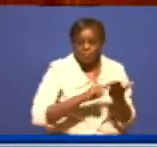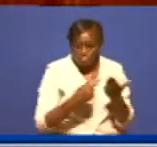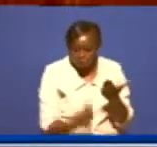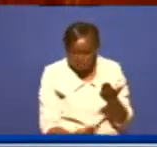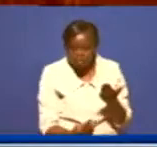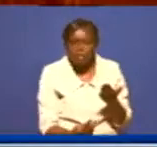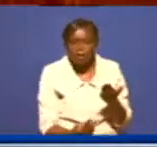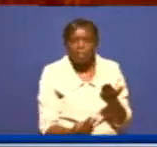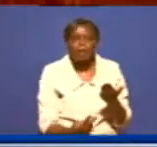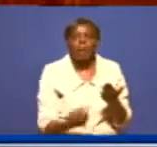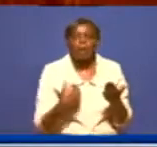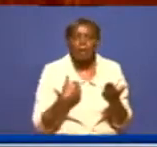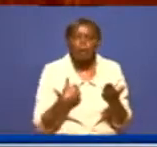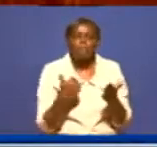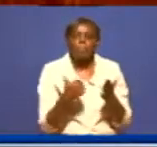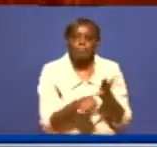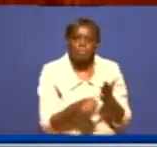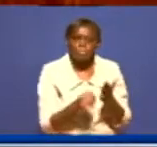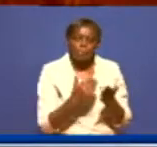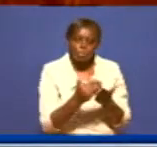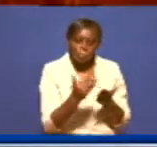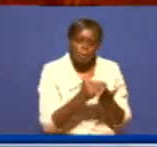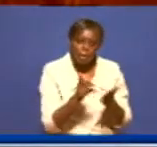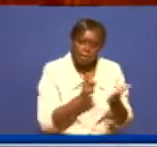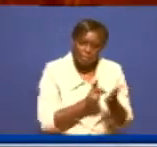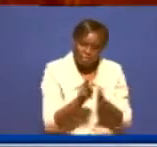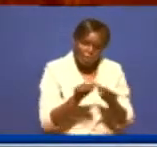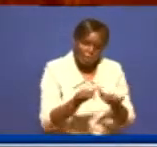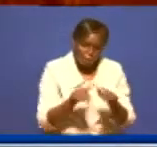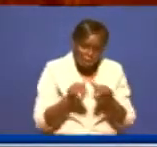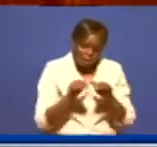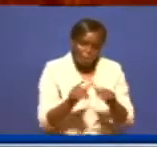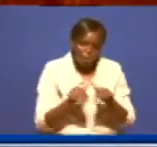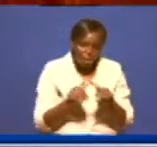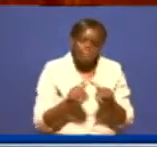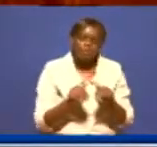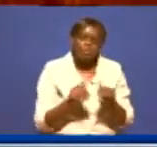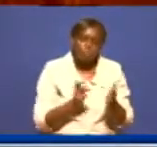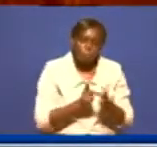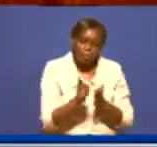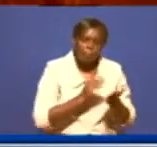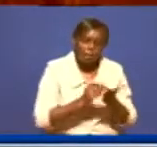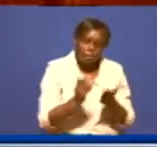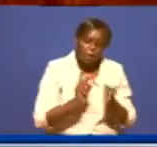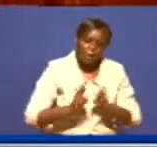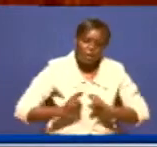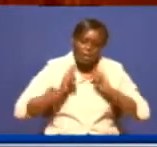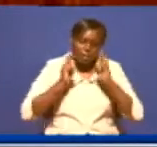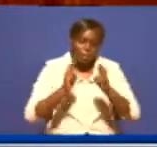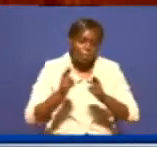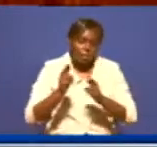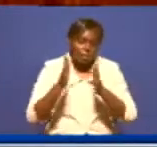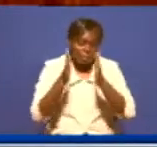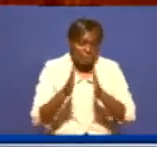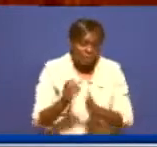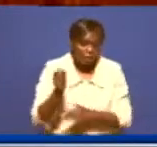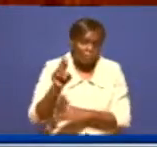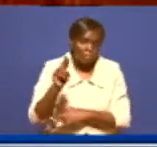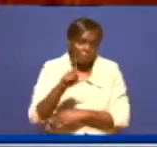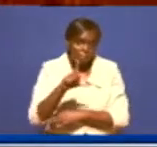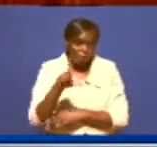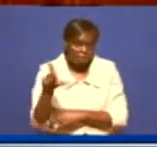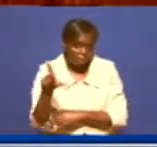got a tendency of delaying in paying rent. Then you need to report that person to the tribunal. That is an issue that has